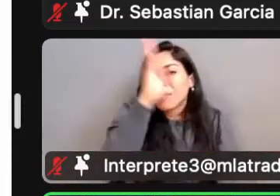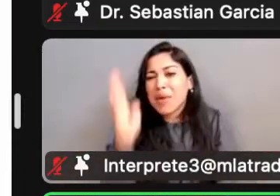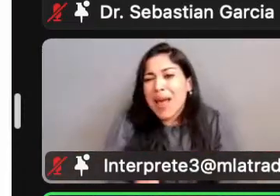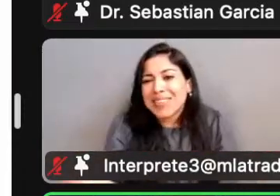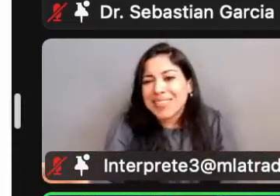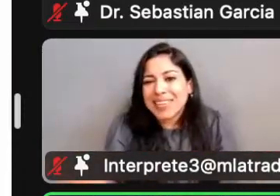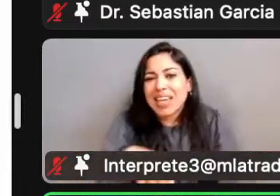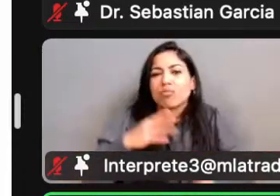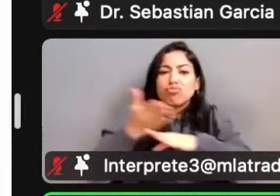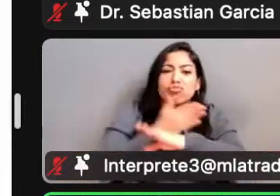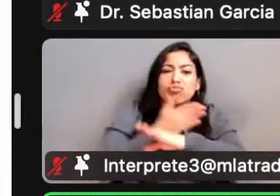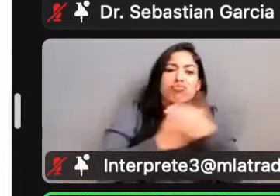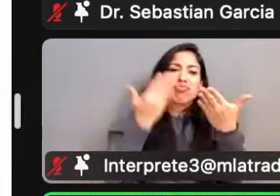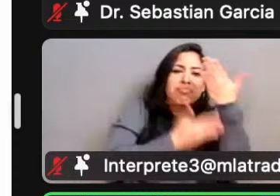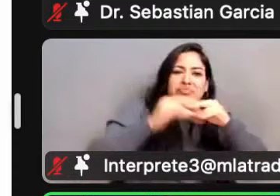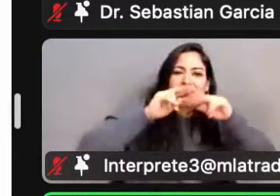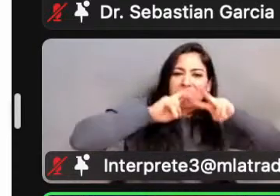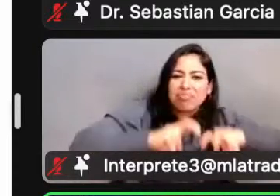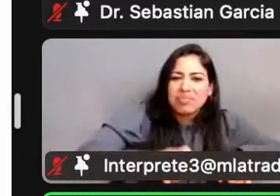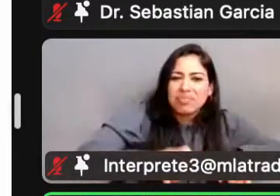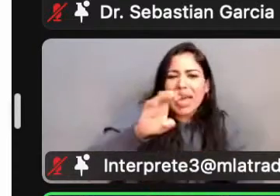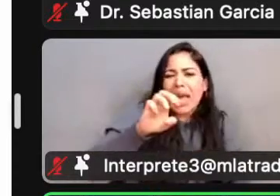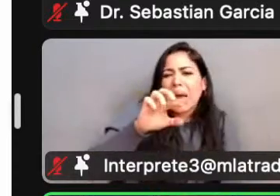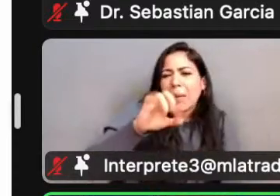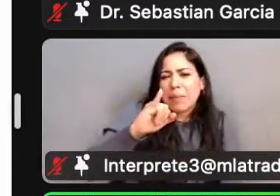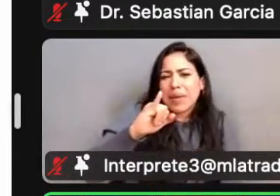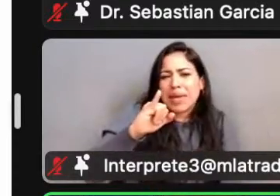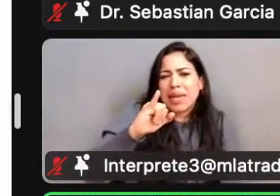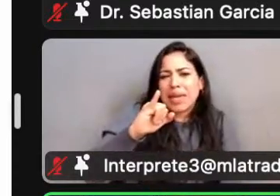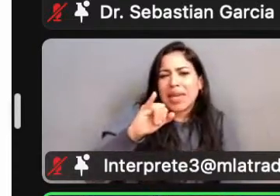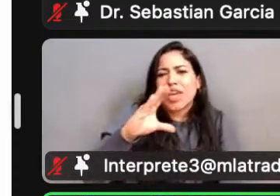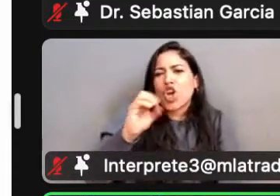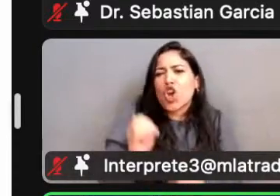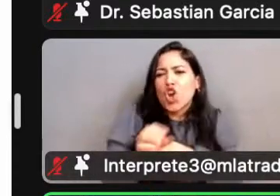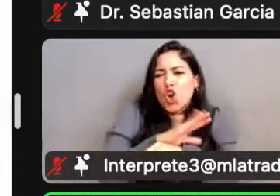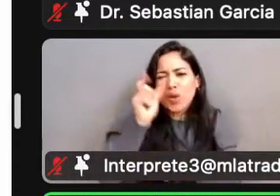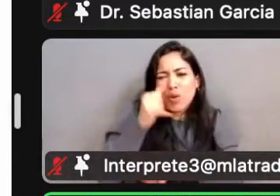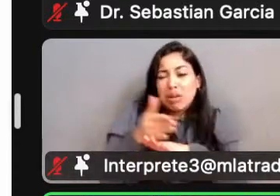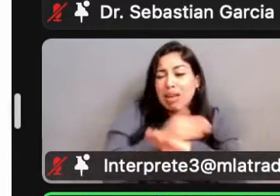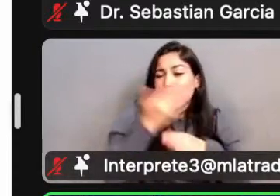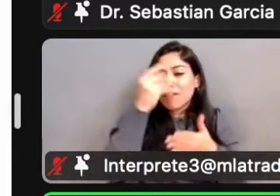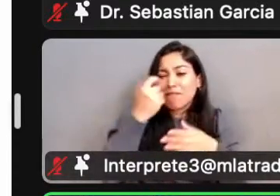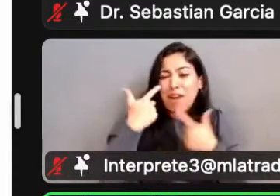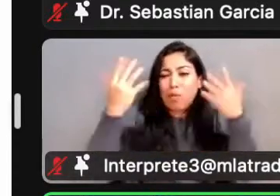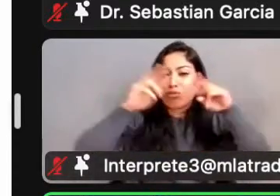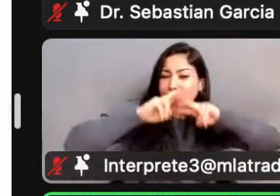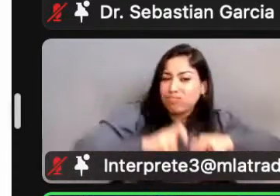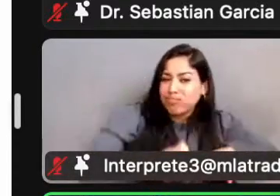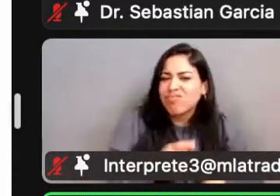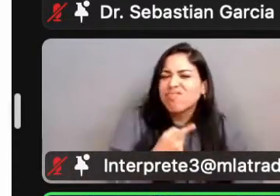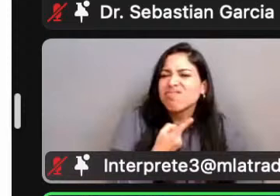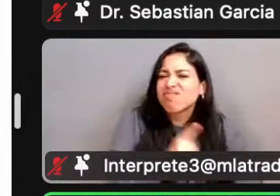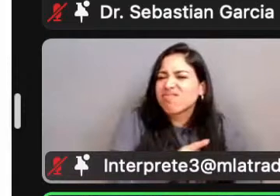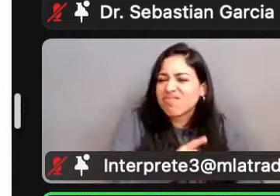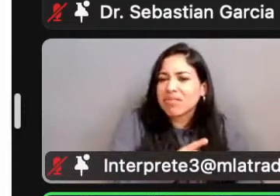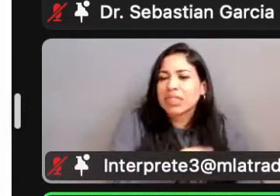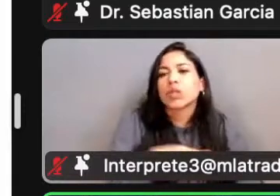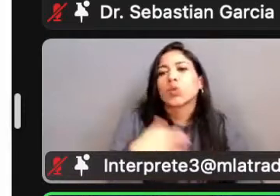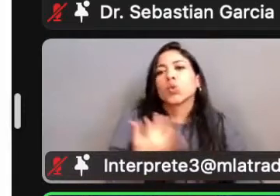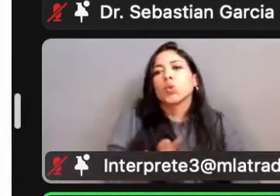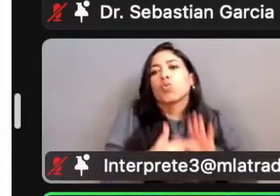In Brazil, this big study, Epic COVID, which was sabotaged,